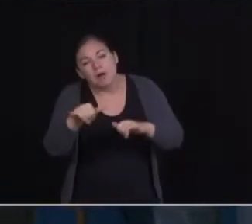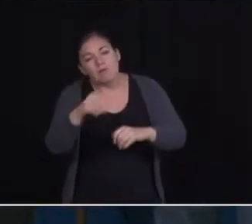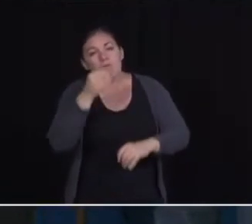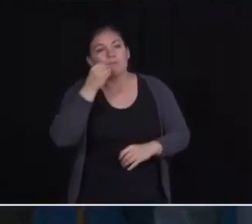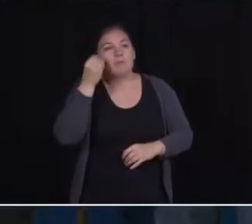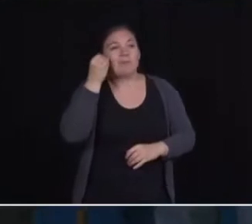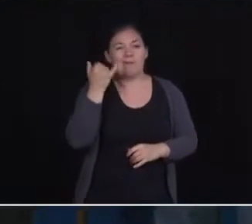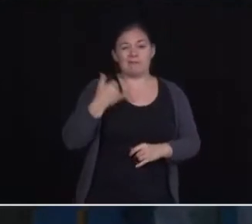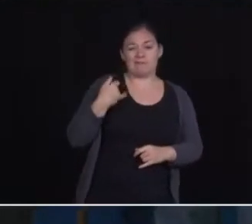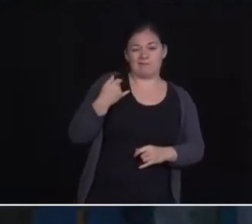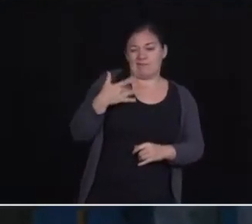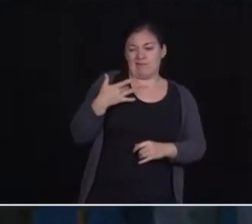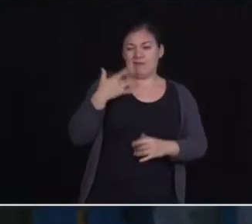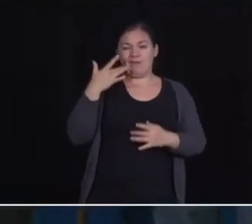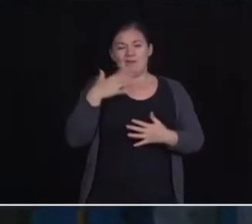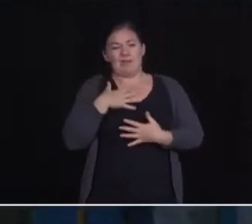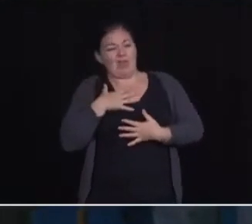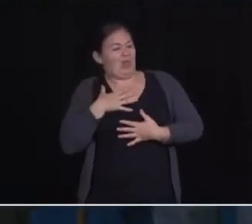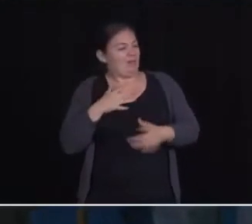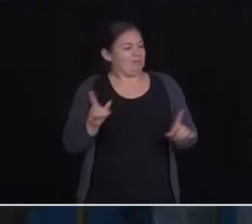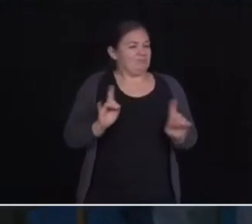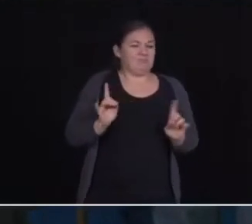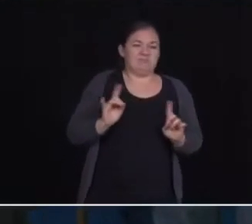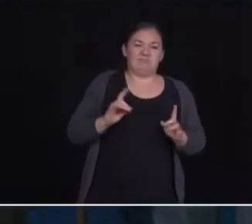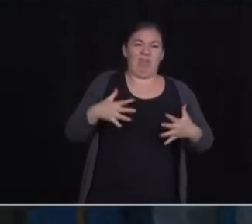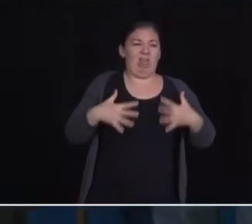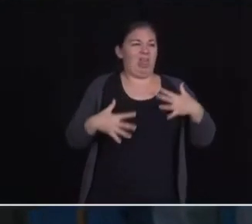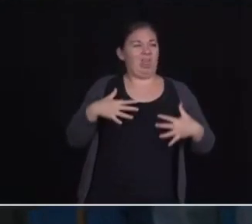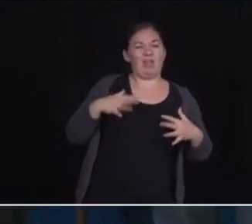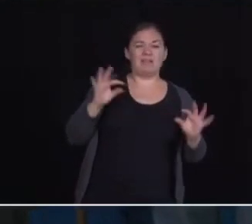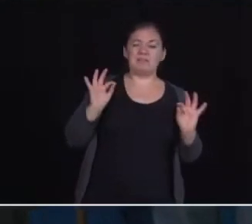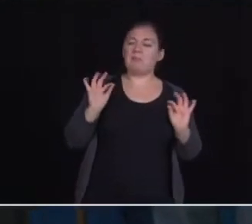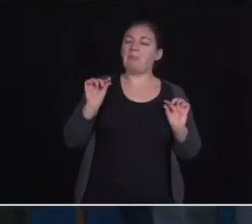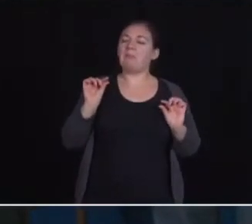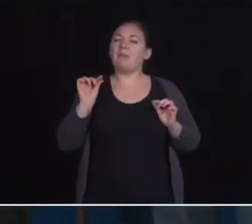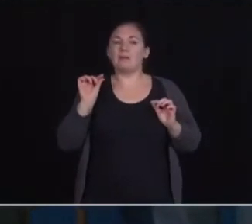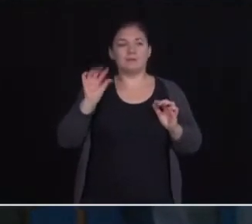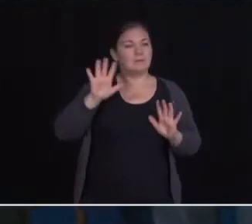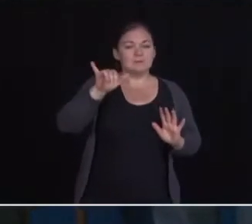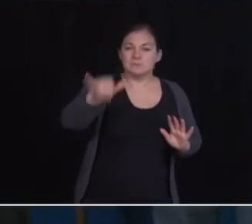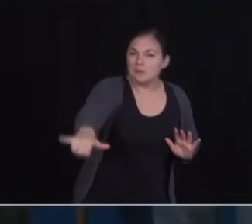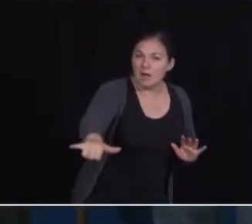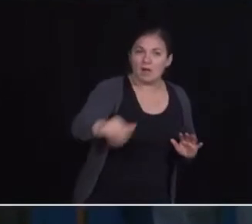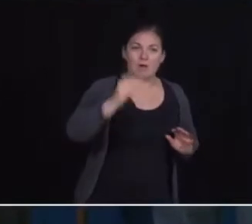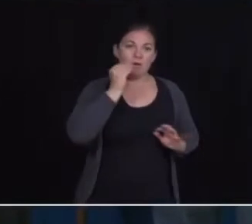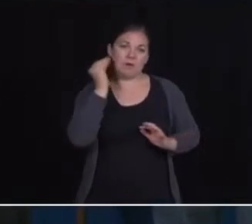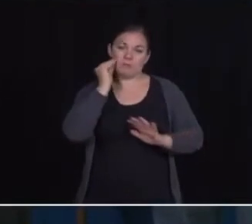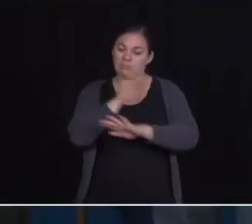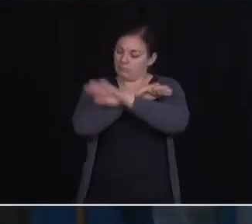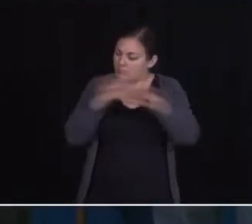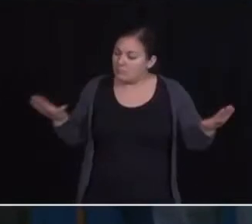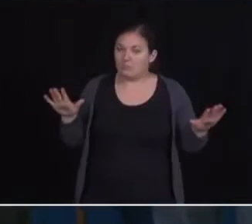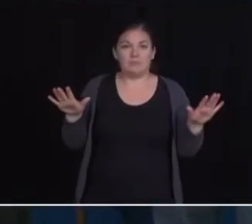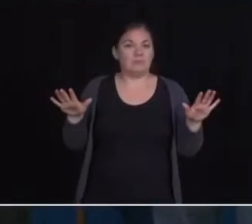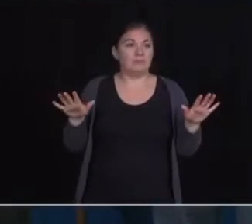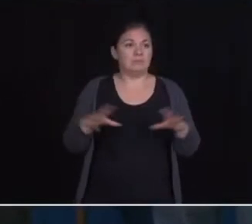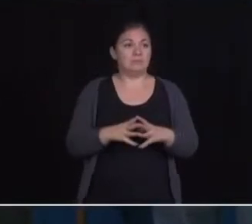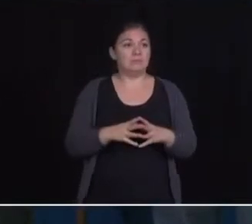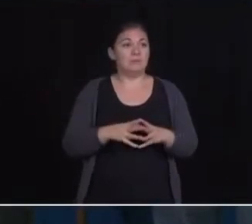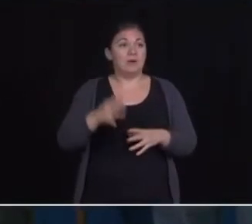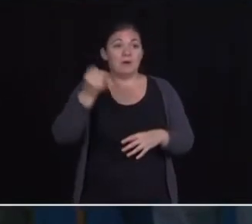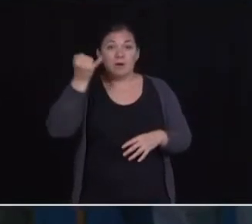well, even with mild symptoms. And please download the COVID Alert app to your phones if you have not done so